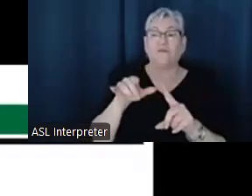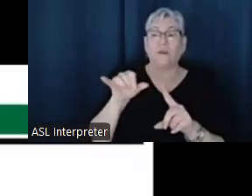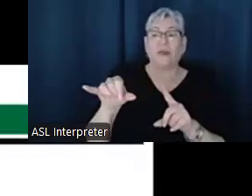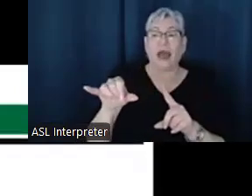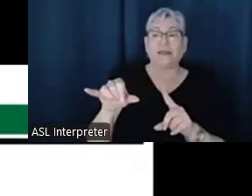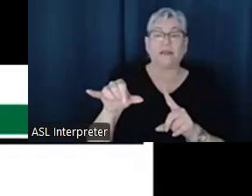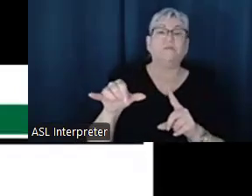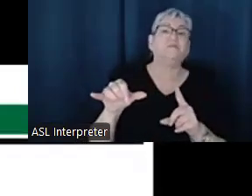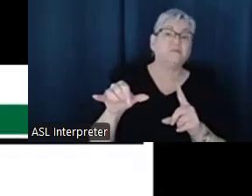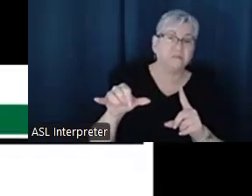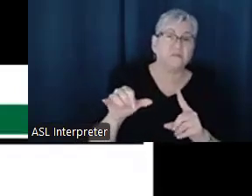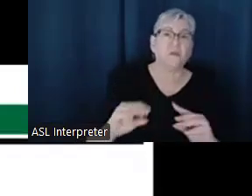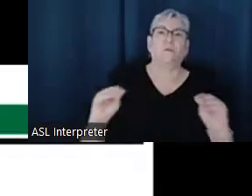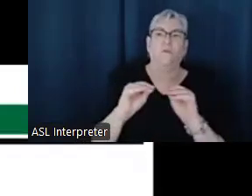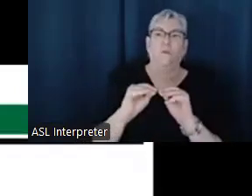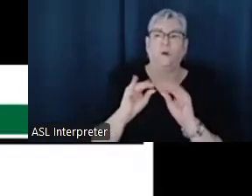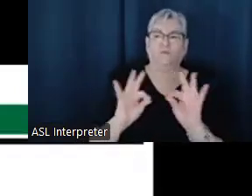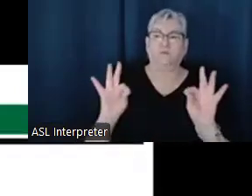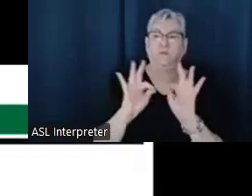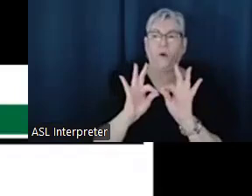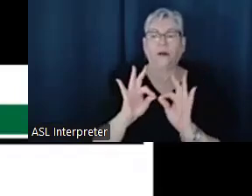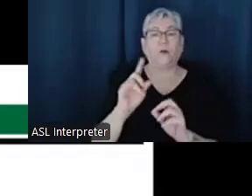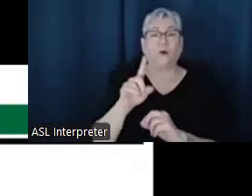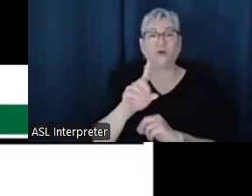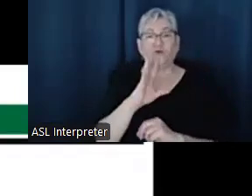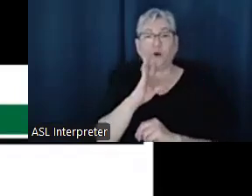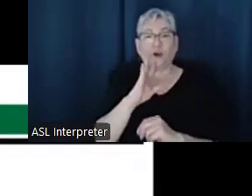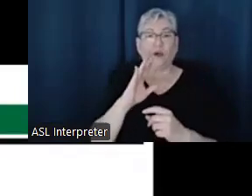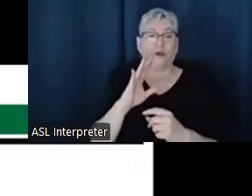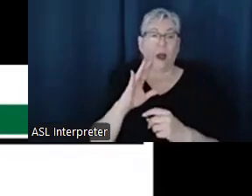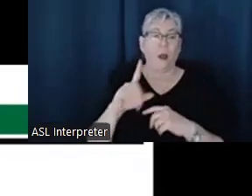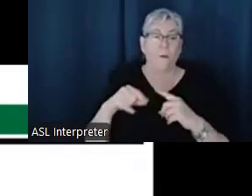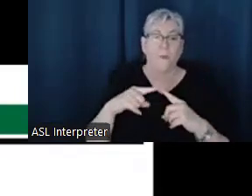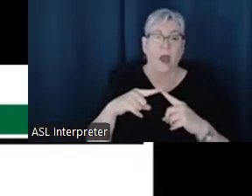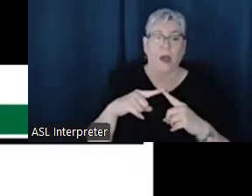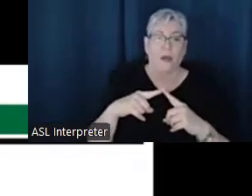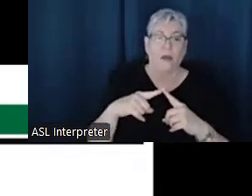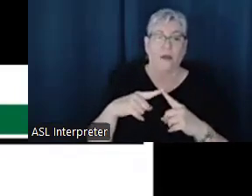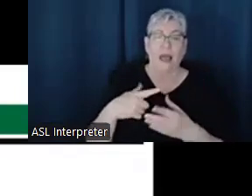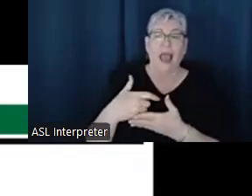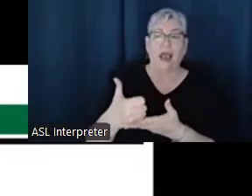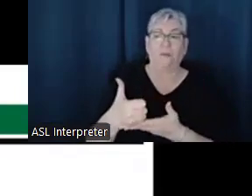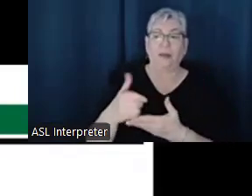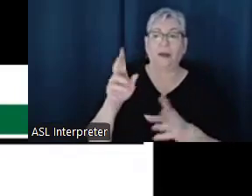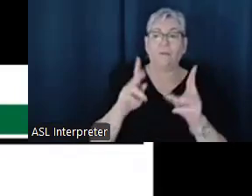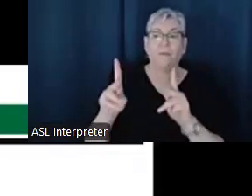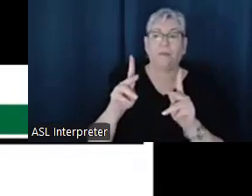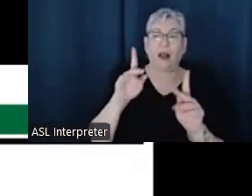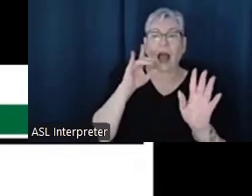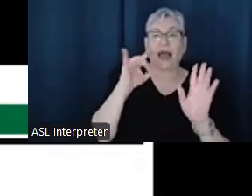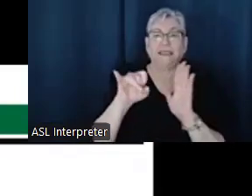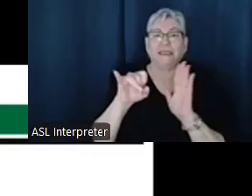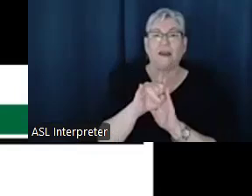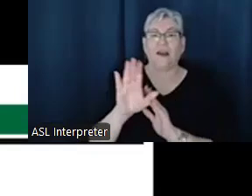more important, where you're talking about helping folks identify their own